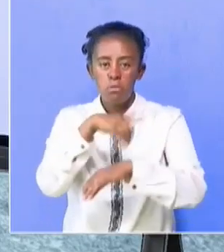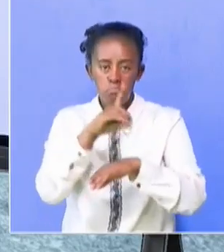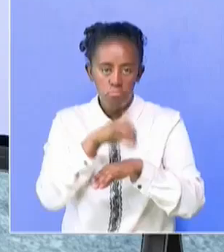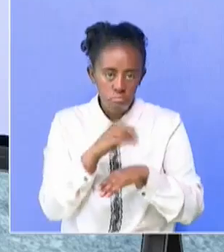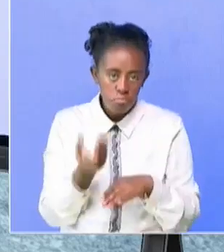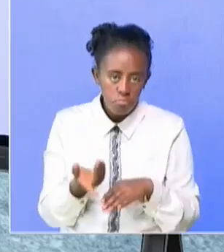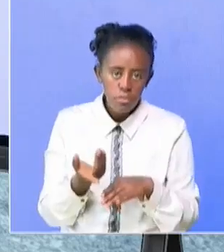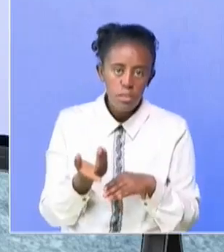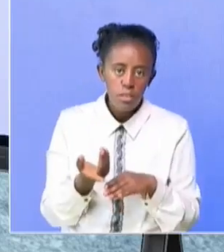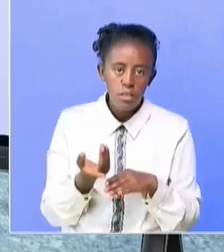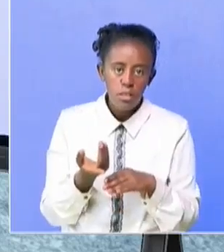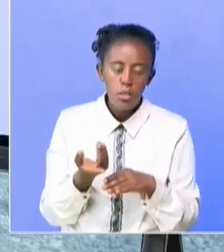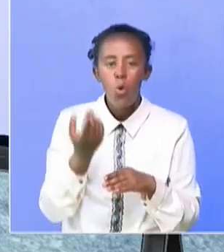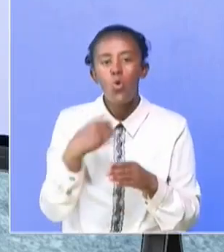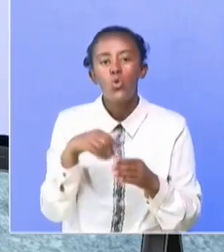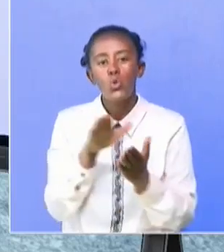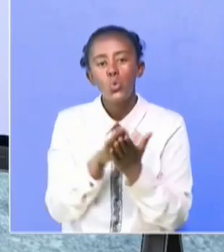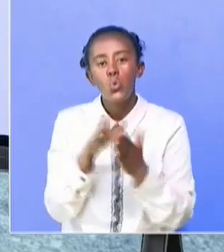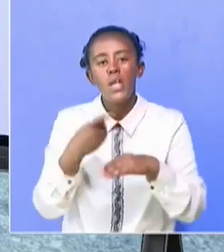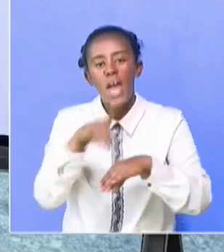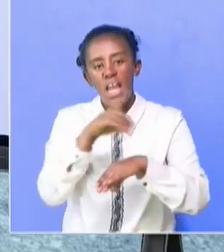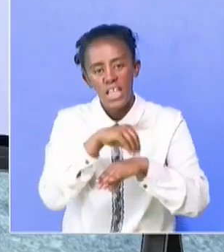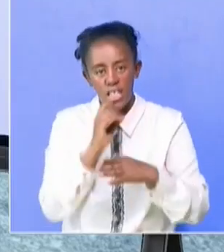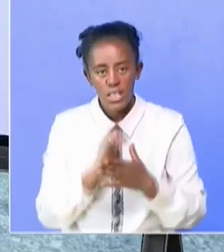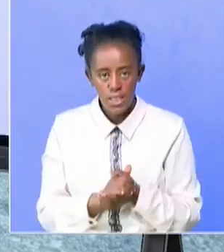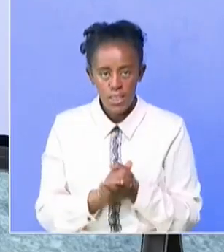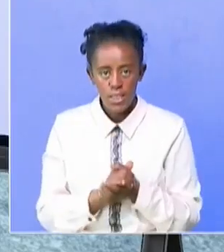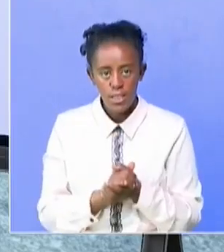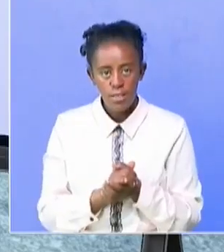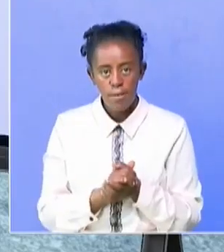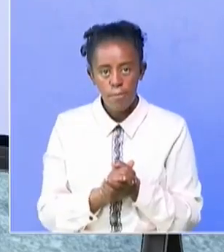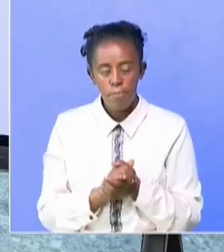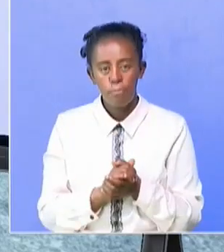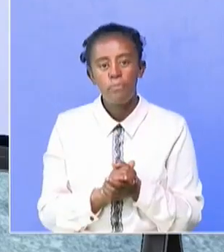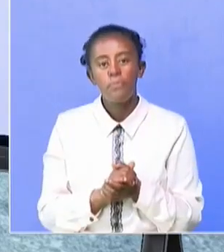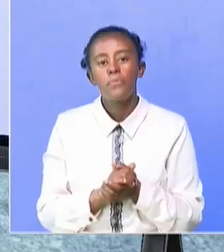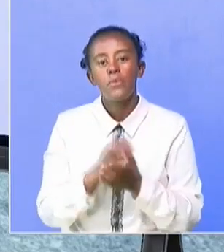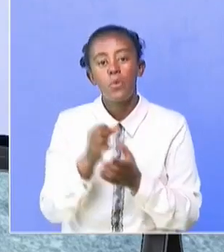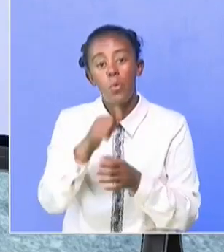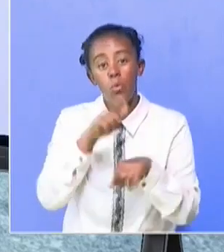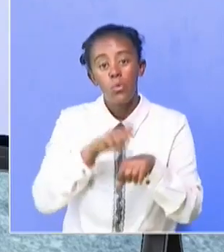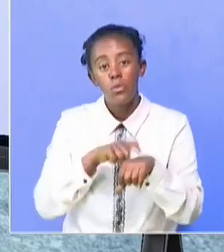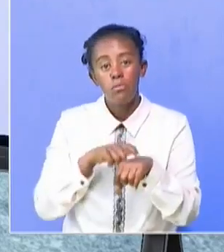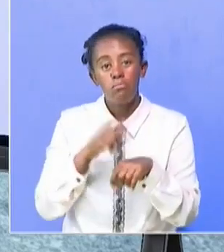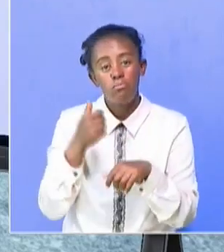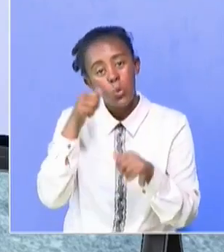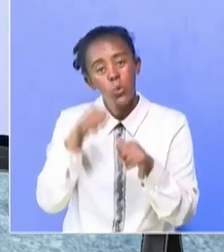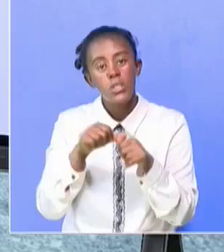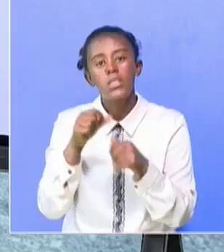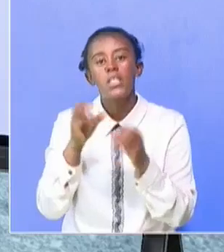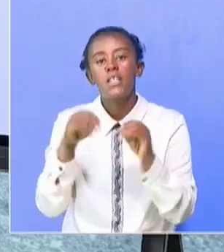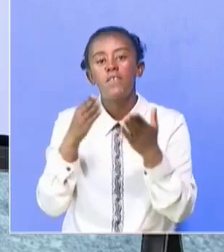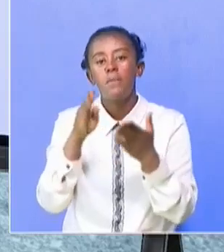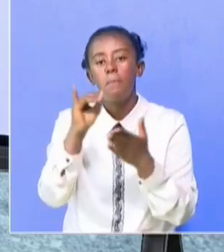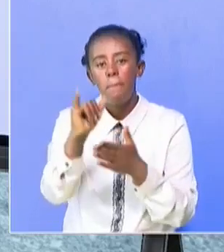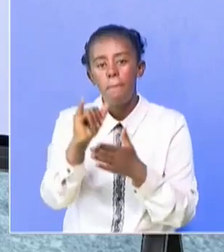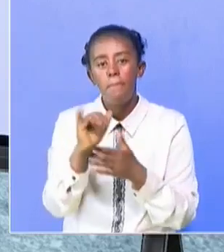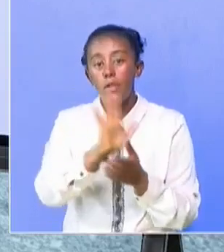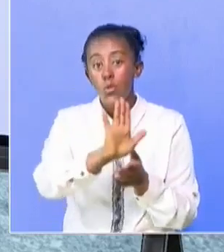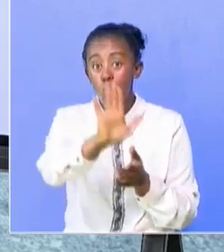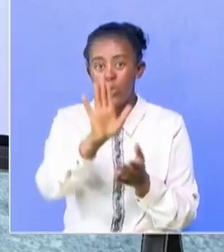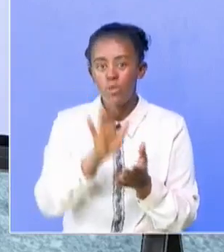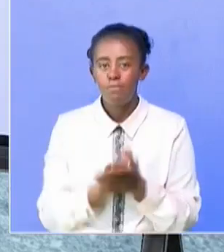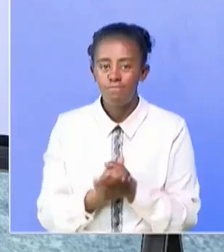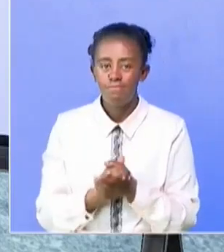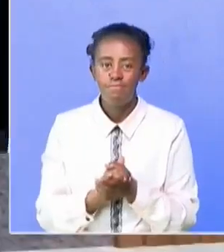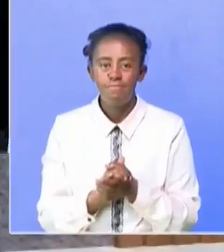school directors. And the other one is the notice might be given by your